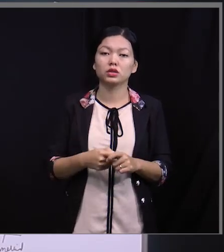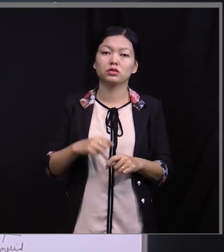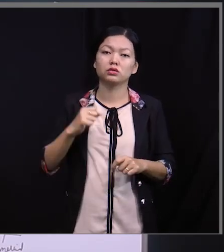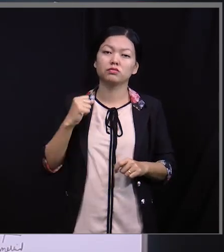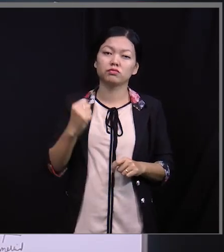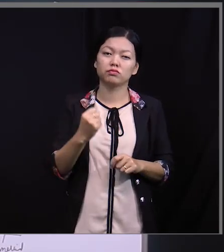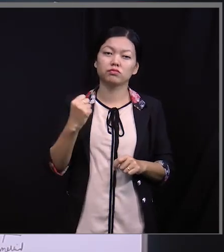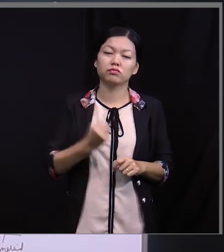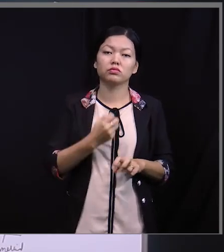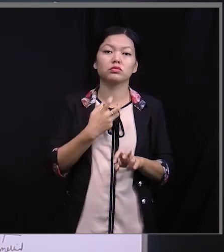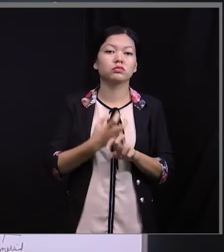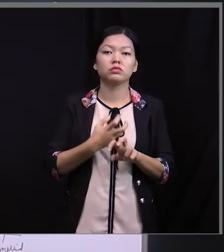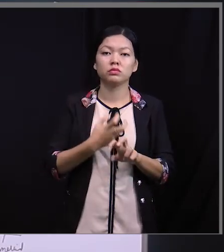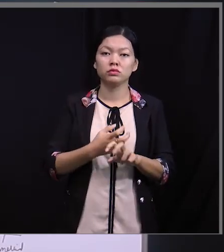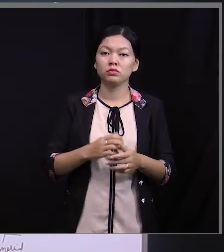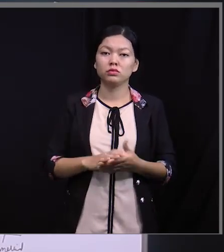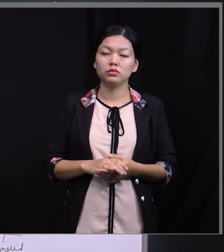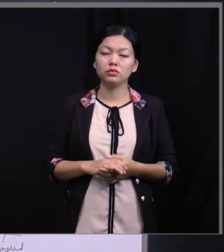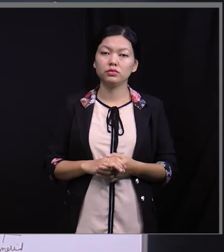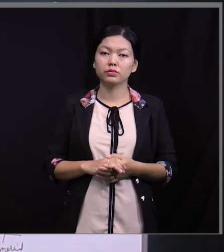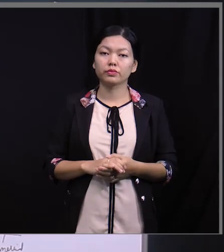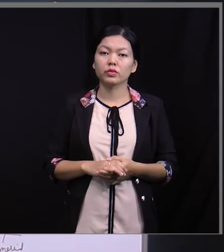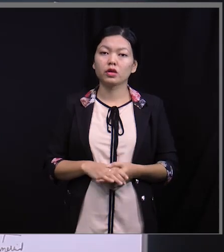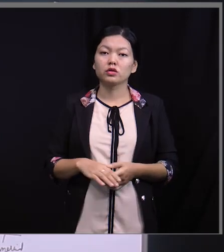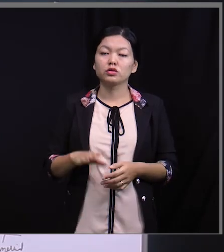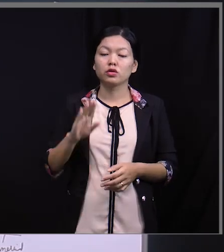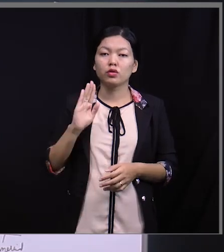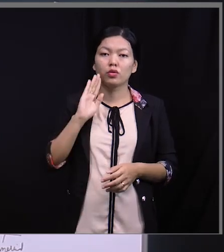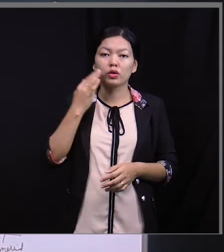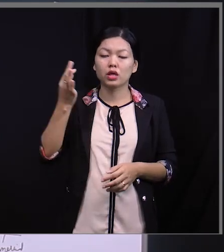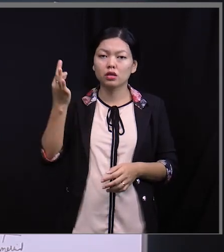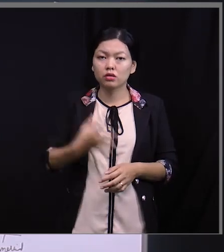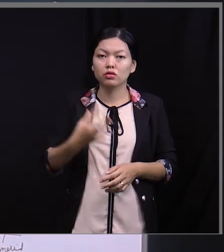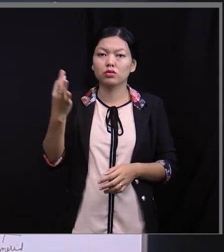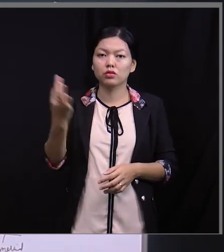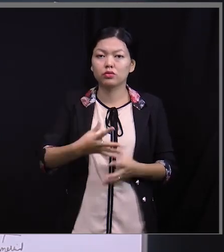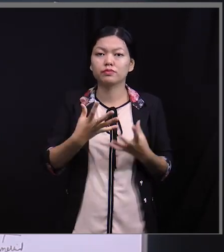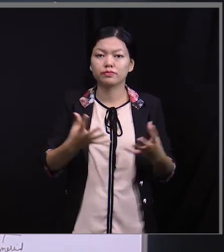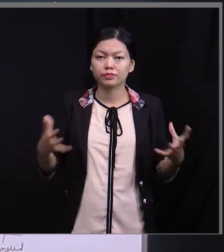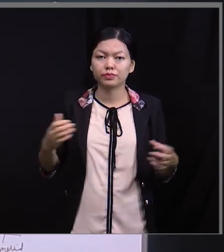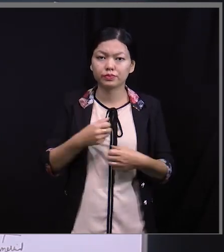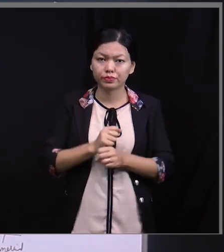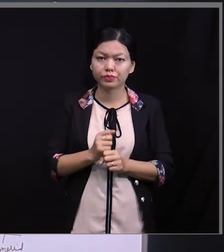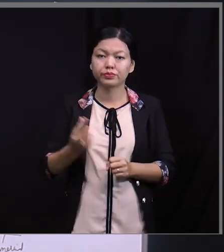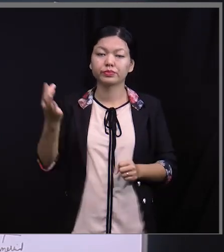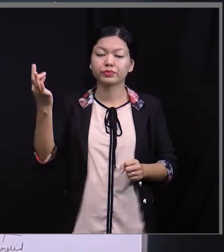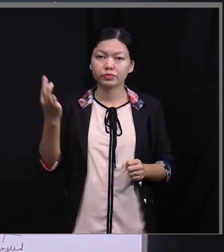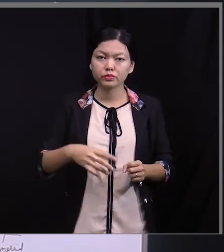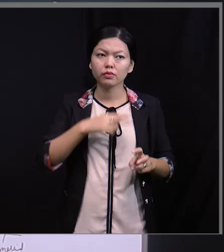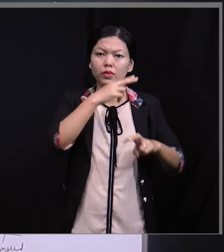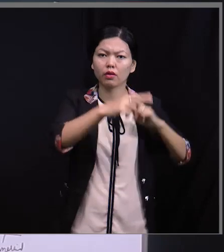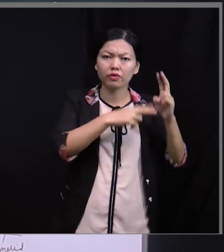productions and resources and coming up with a product is the most crucial thing that an entrepreneur does as an